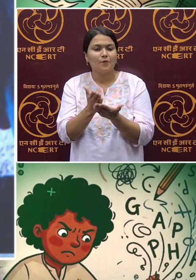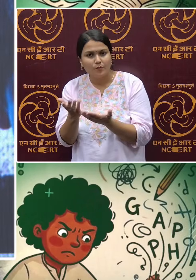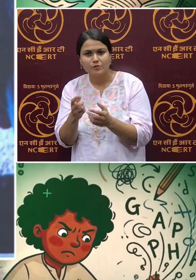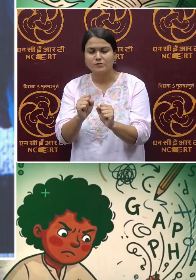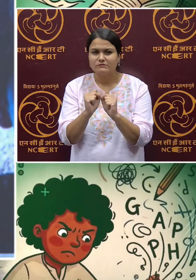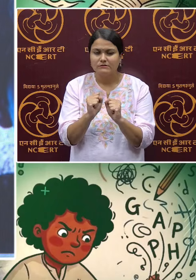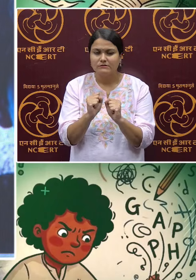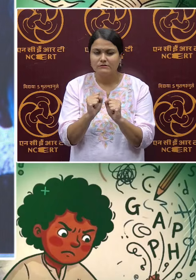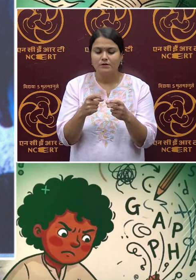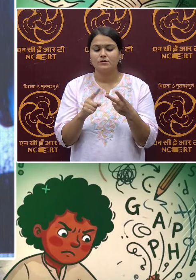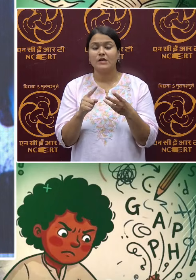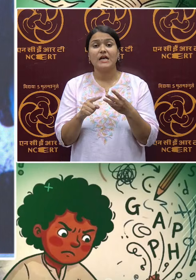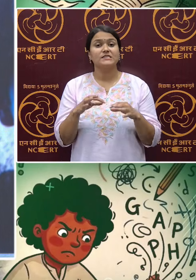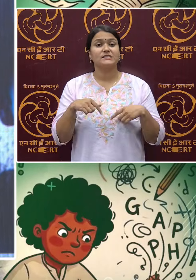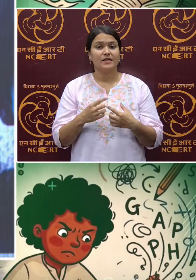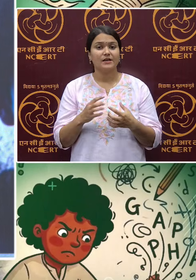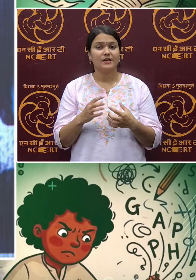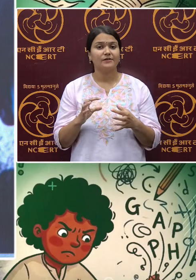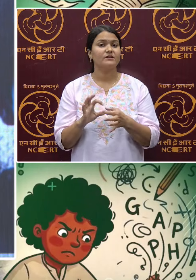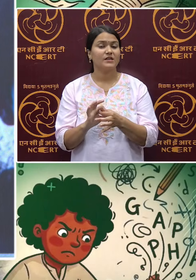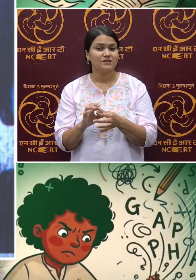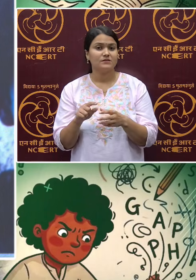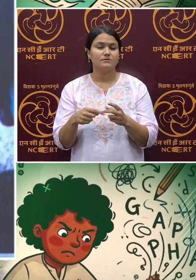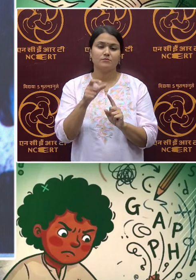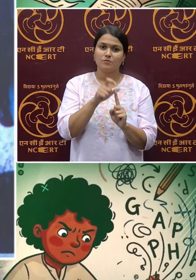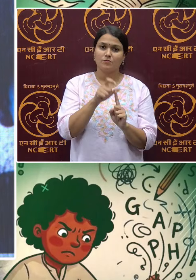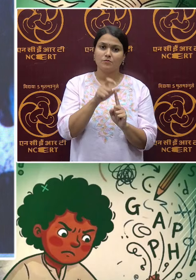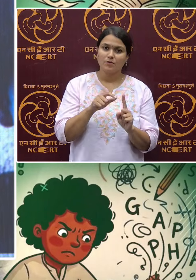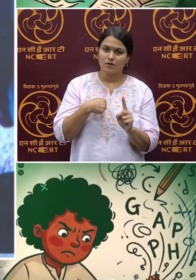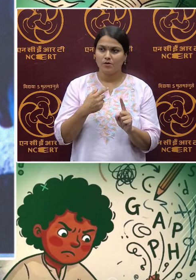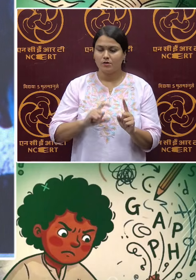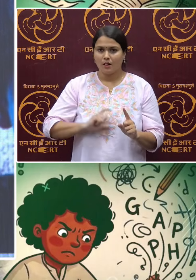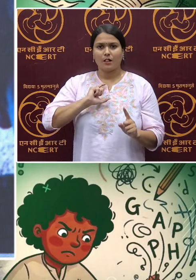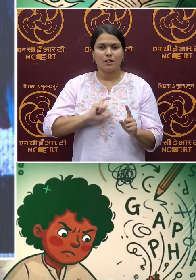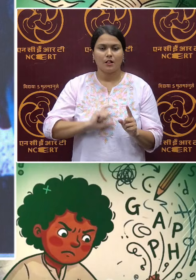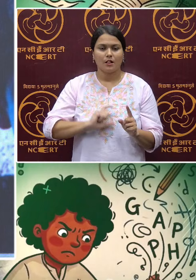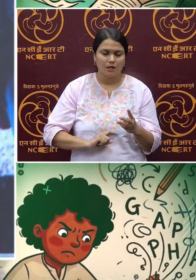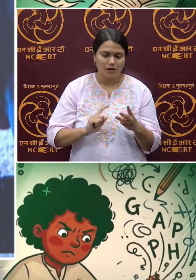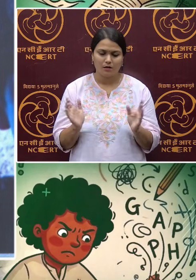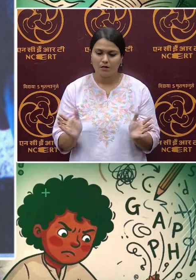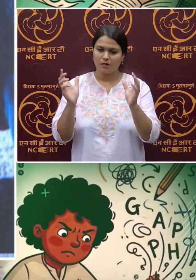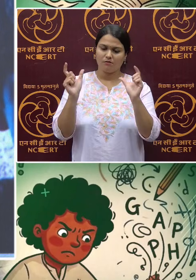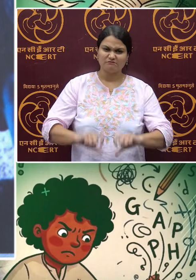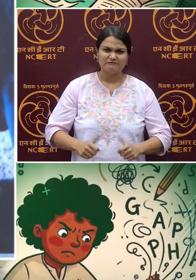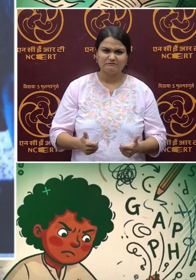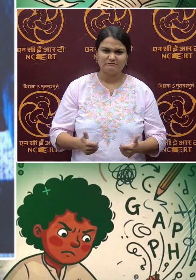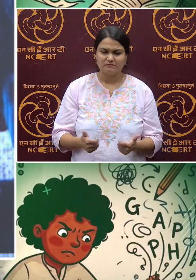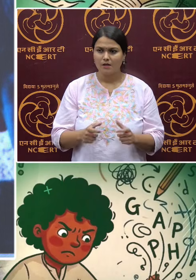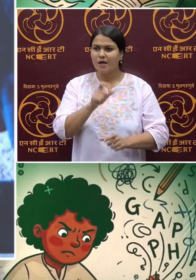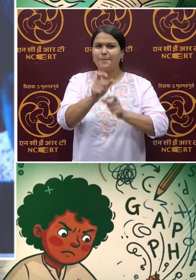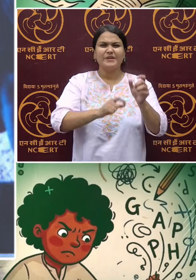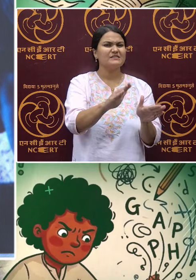interpersonal relationships, in you as an individual also, because you lose confidence, you lose motivation, you do not like to mingle with